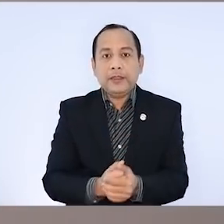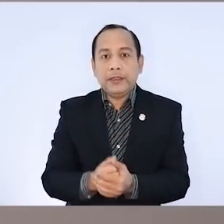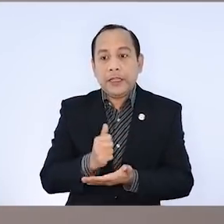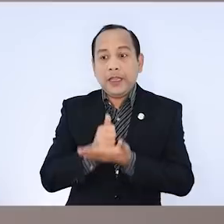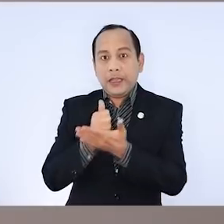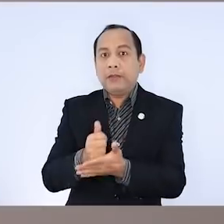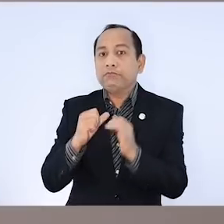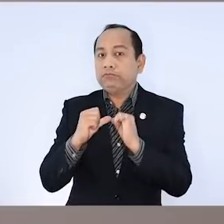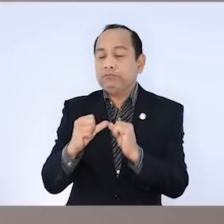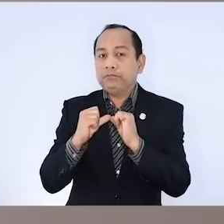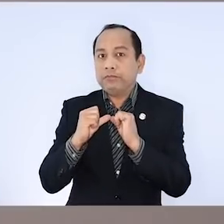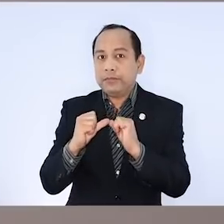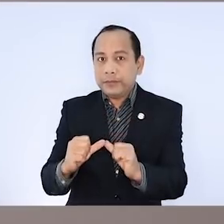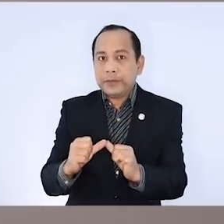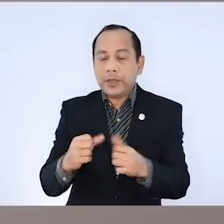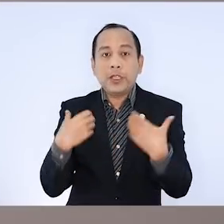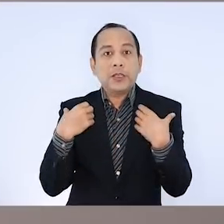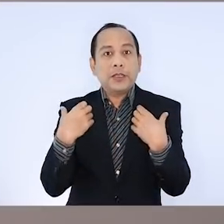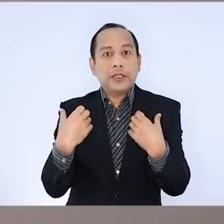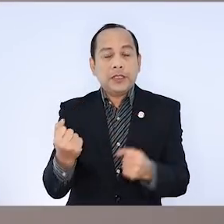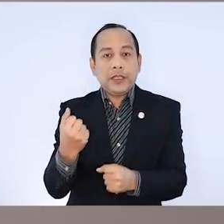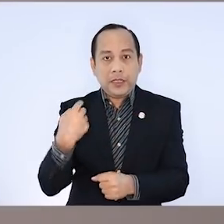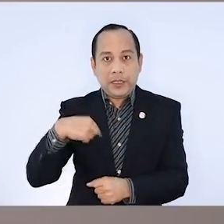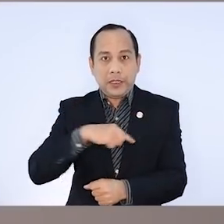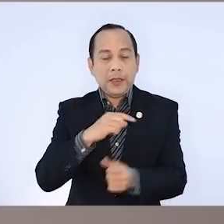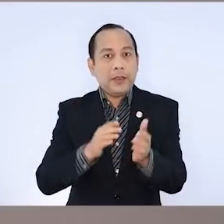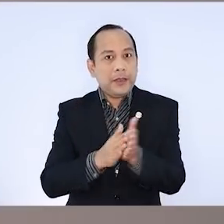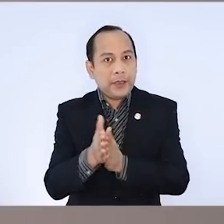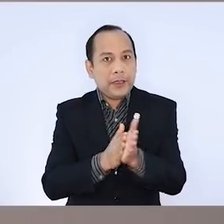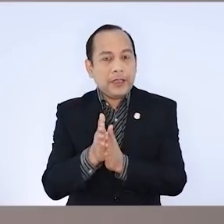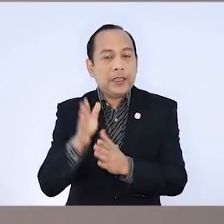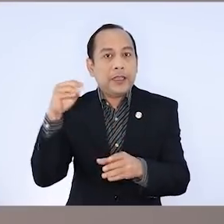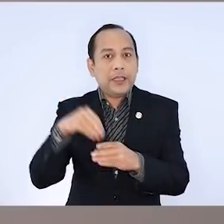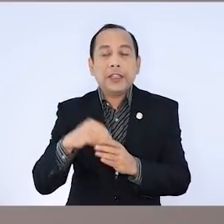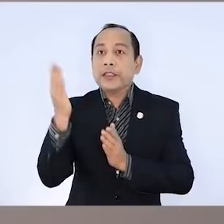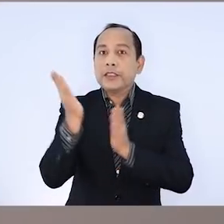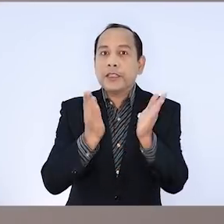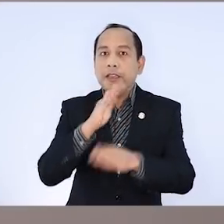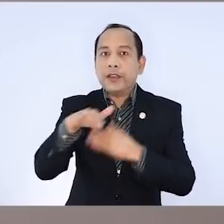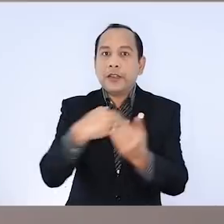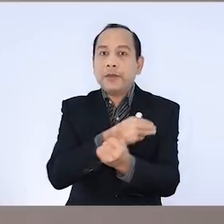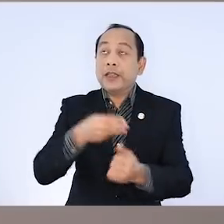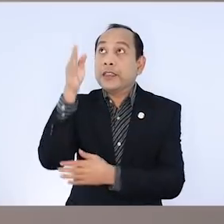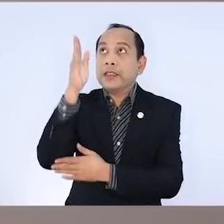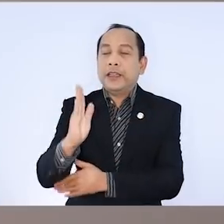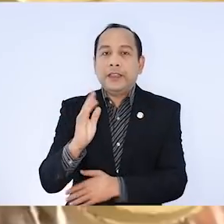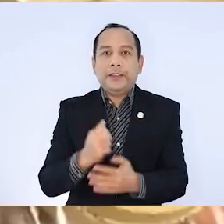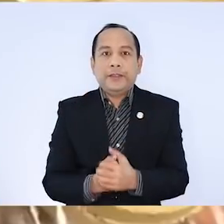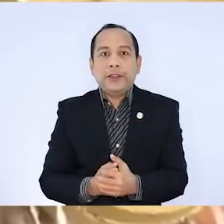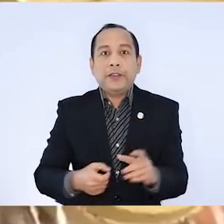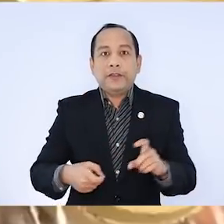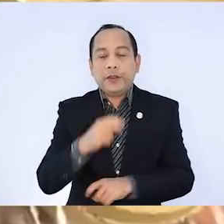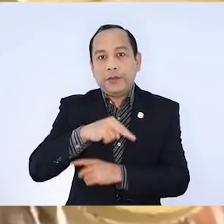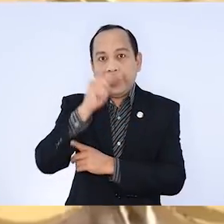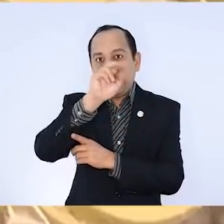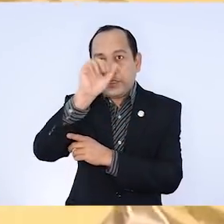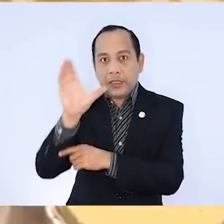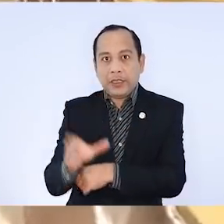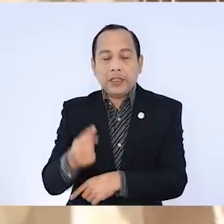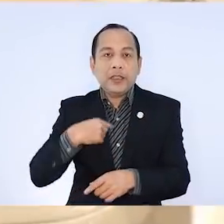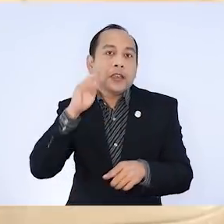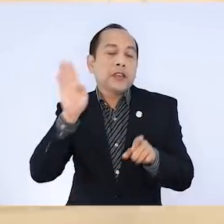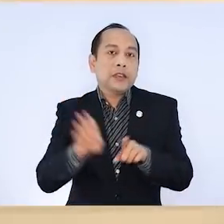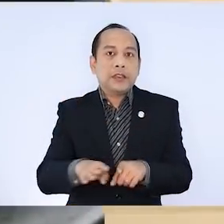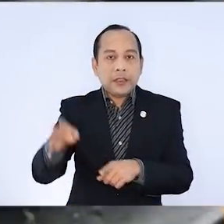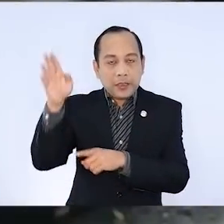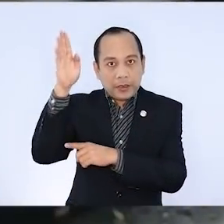to continue to strengthen our activeness in serving our Almighty God. From Northern Africa, I'm